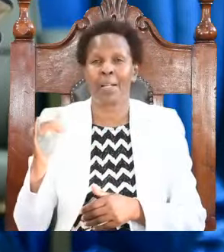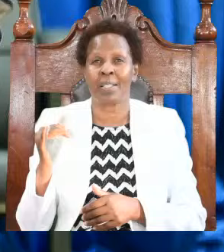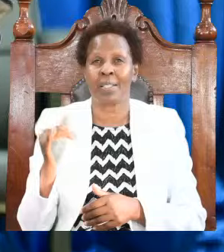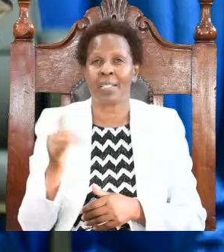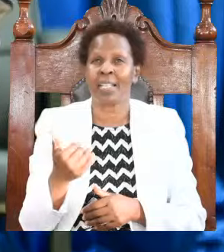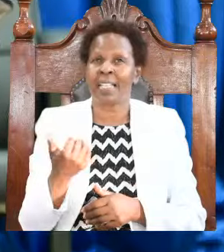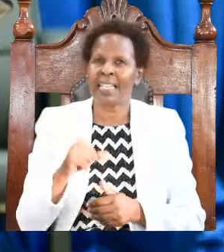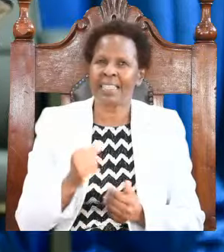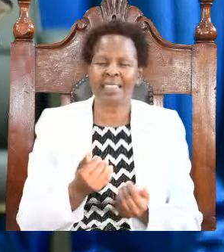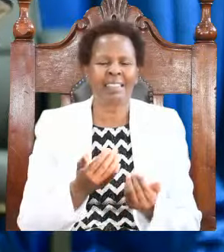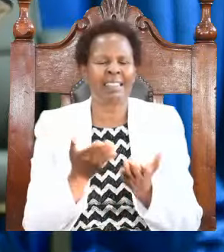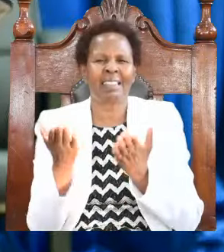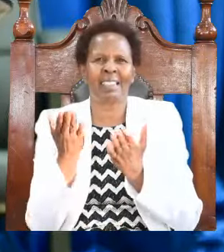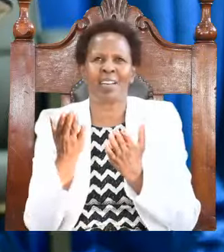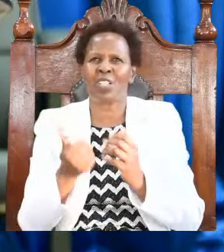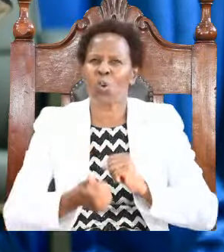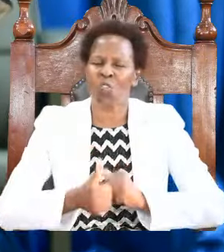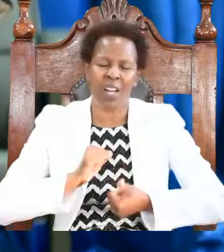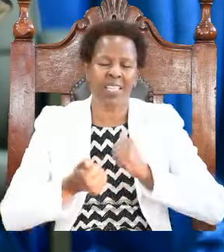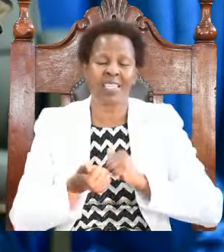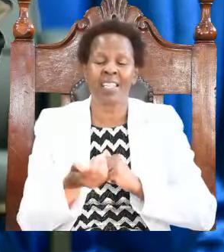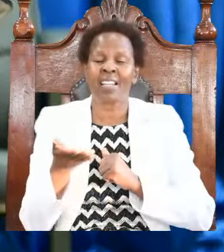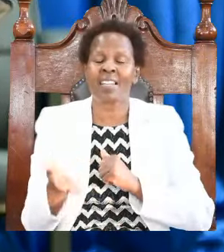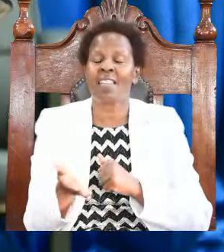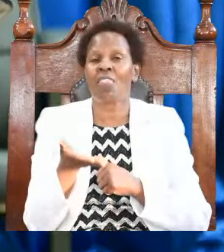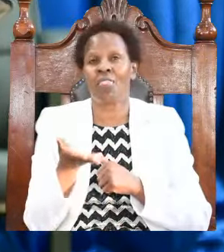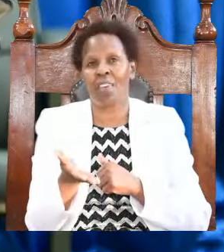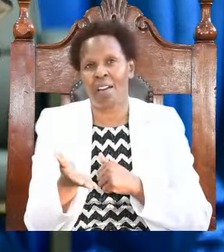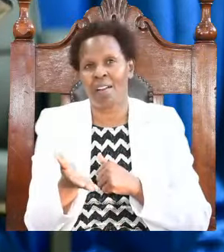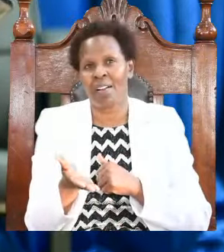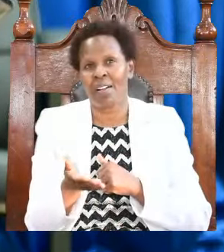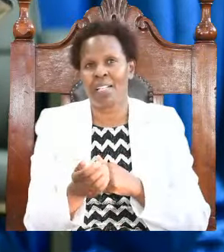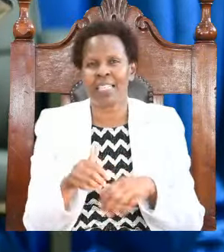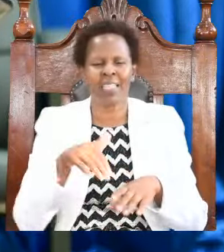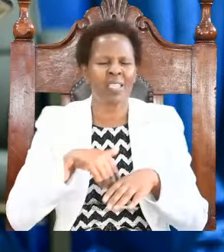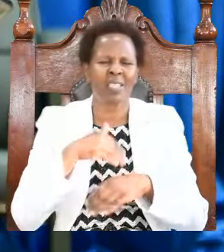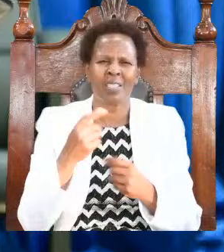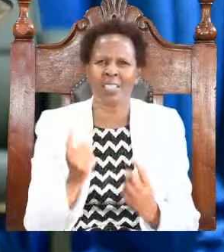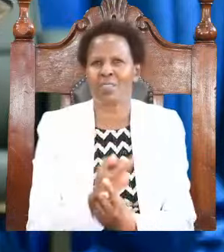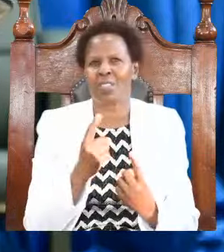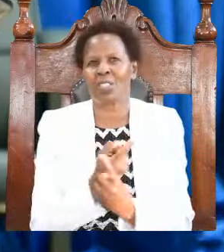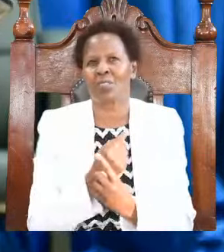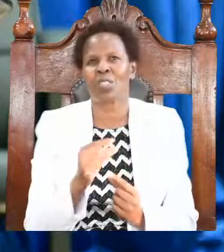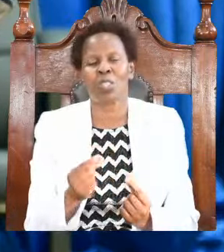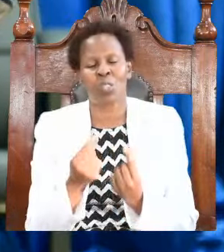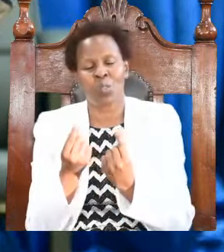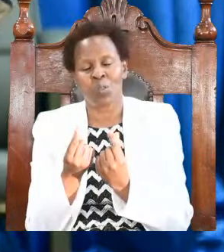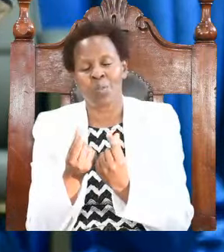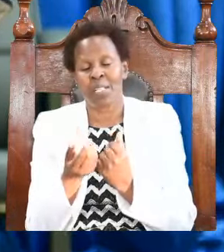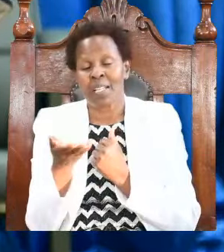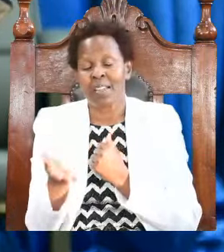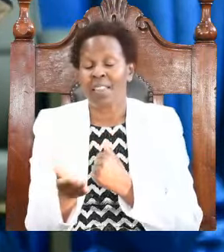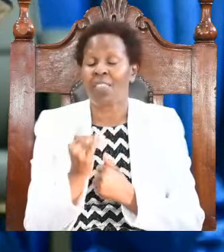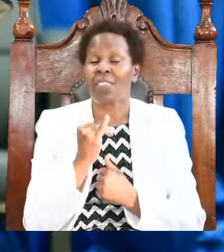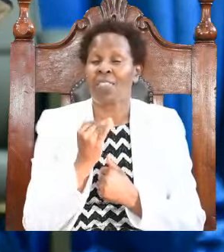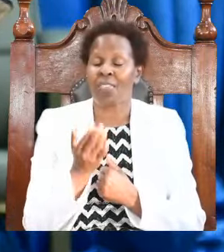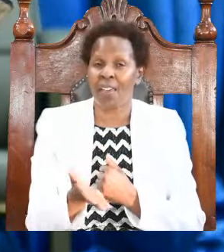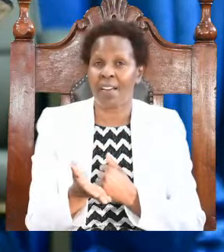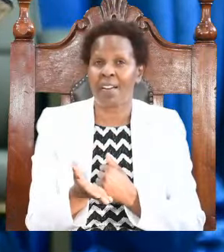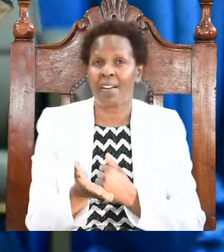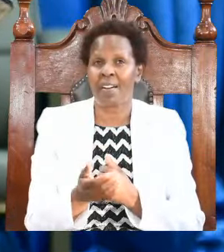church activity, he was always involved. He participated in many groups, and many times he